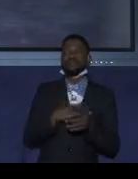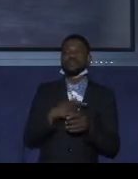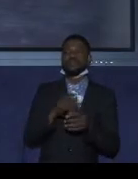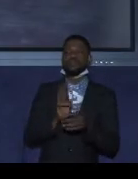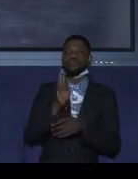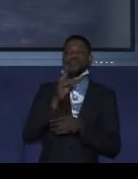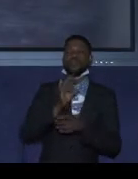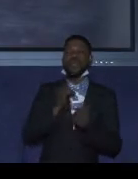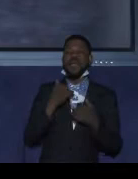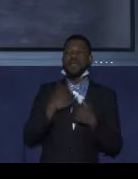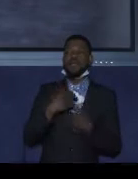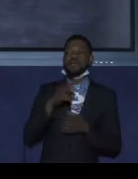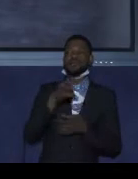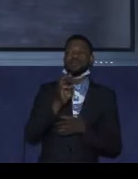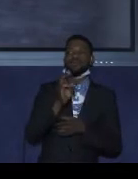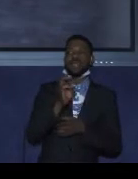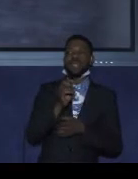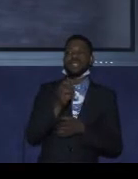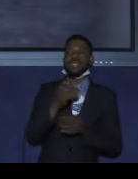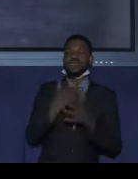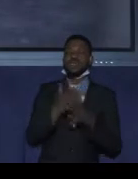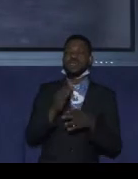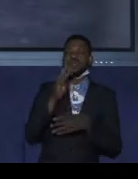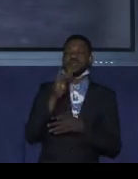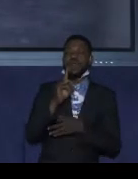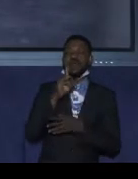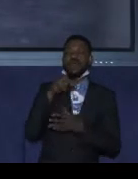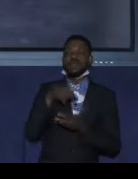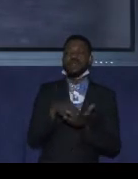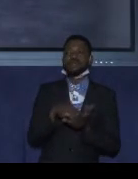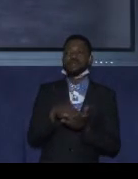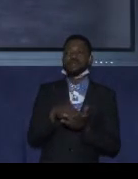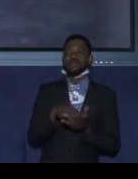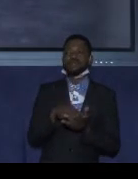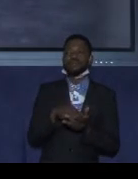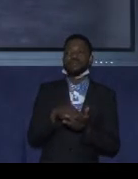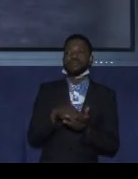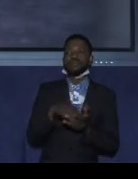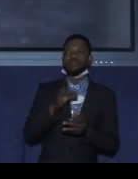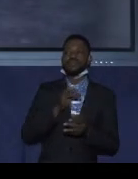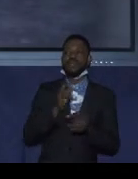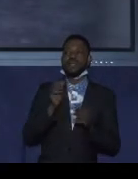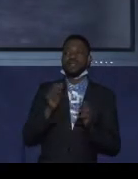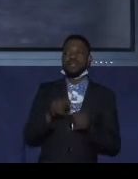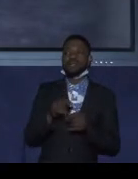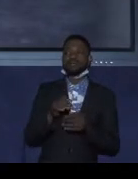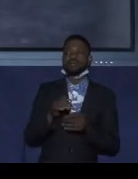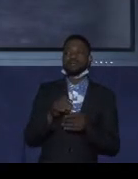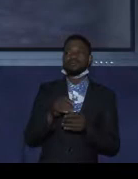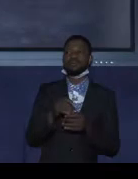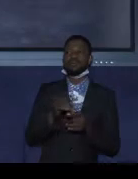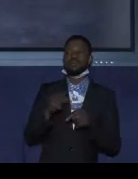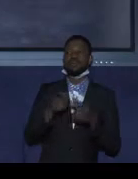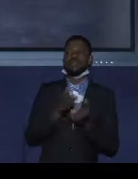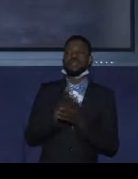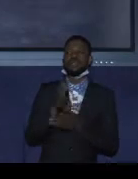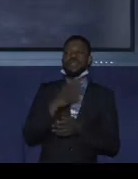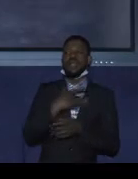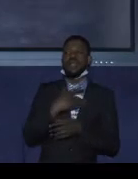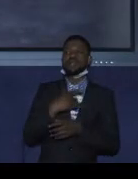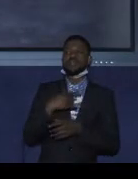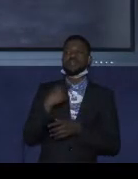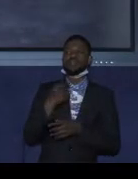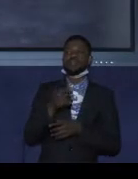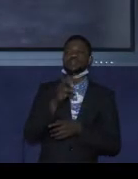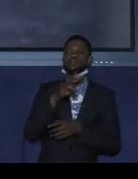have 230 divided by 1,000. First, I can cancel the 0, so I can just go directly and